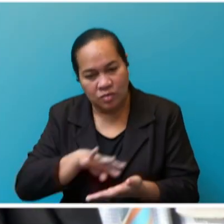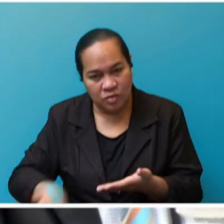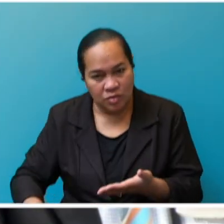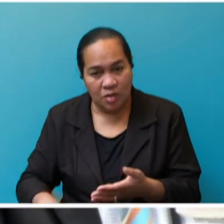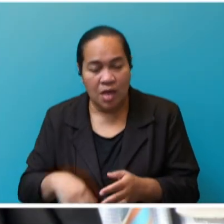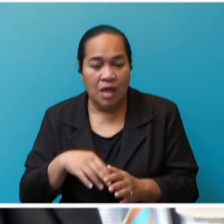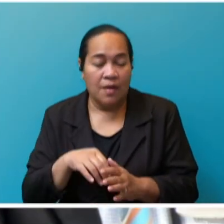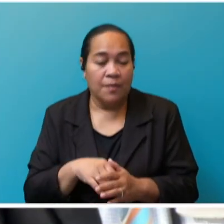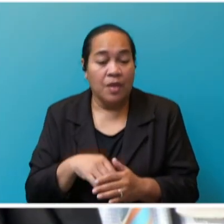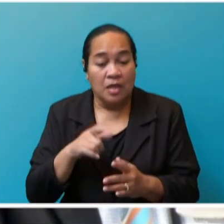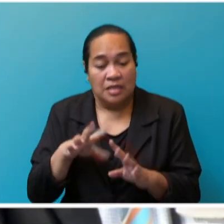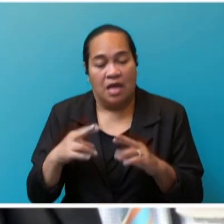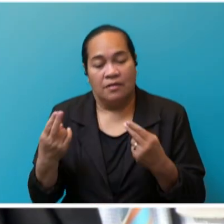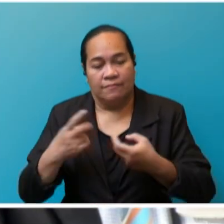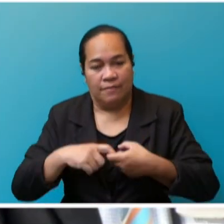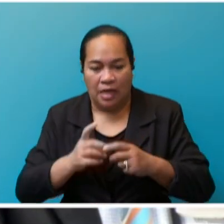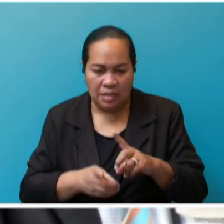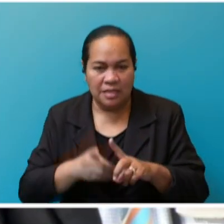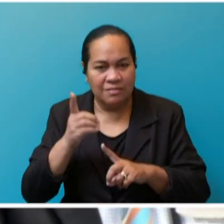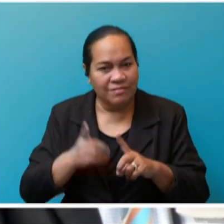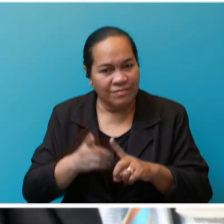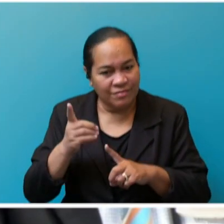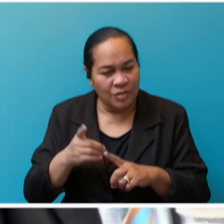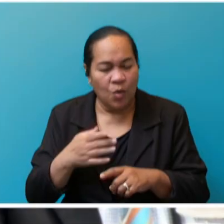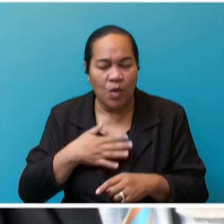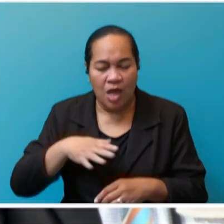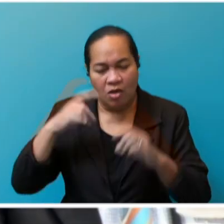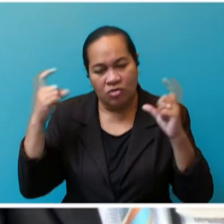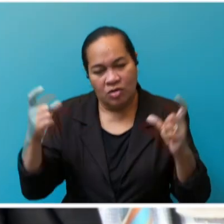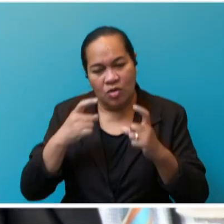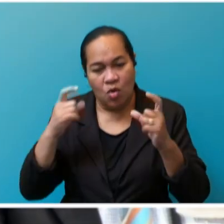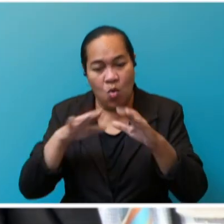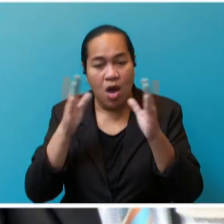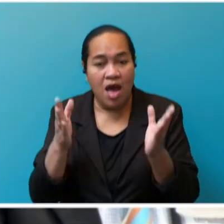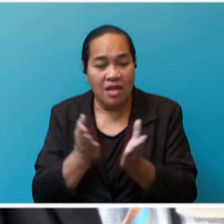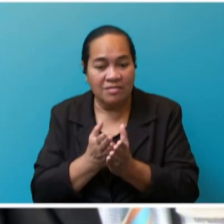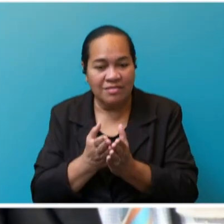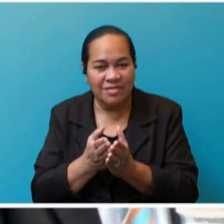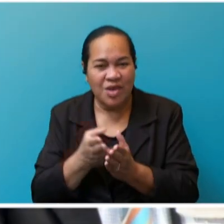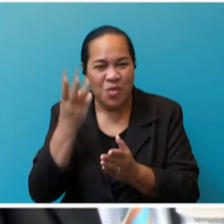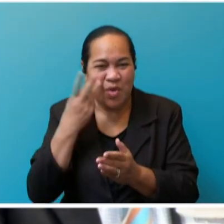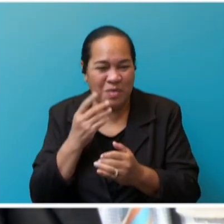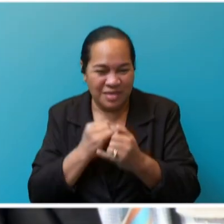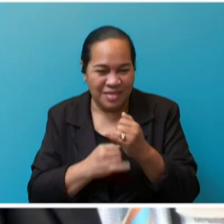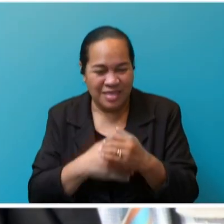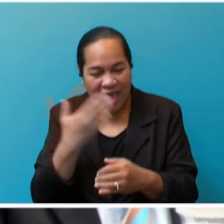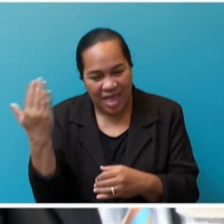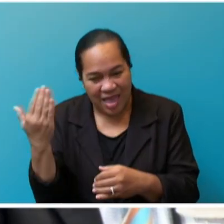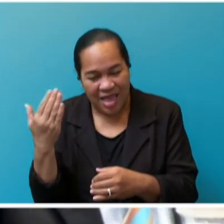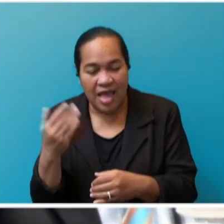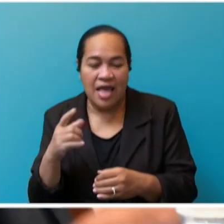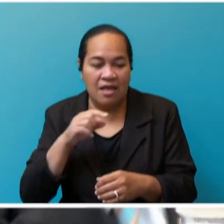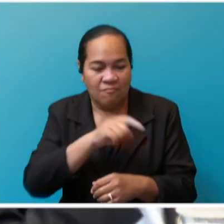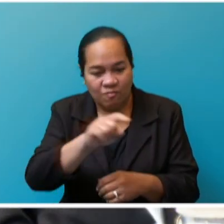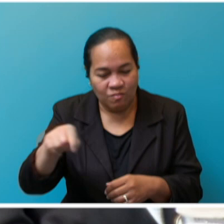livelihoods, and inclusive development. We commemorated World Rural Women's Day across the country with interagency collaboration among